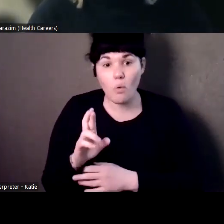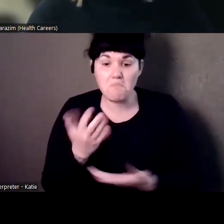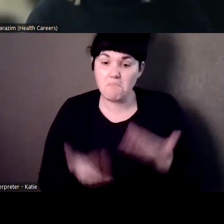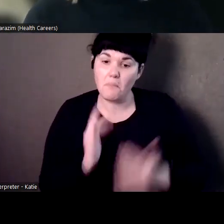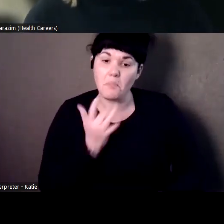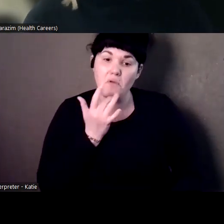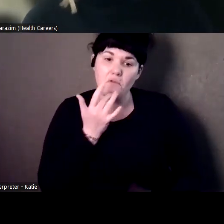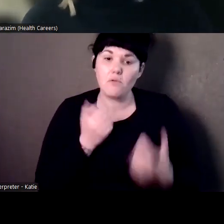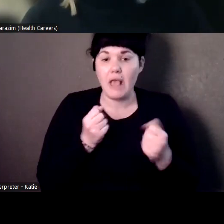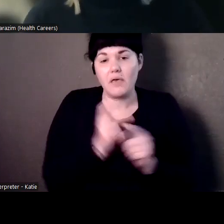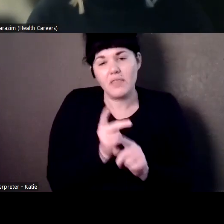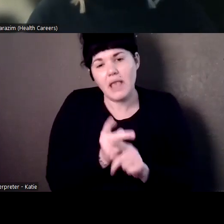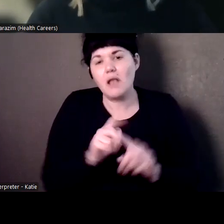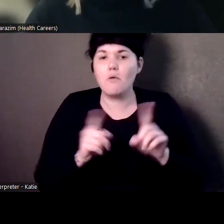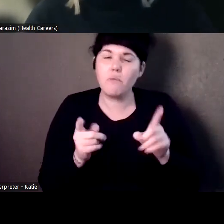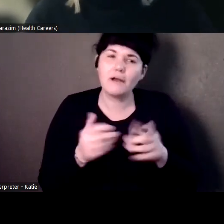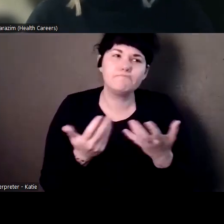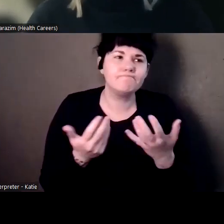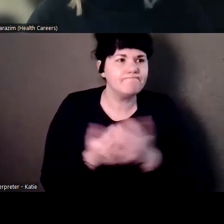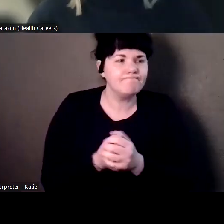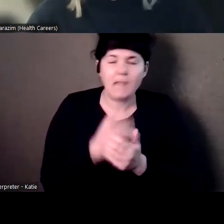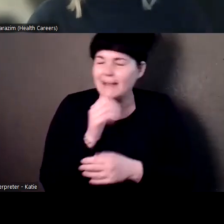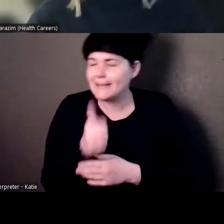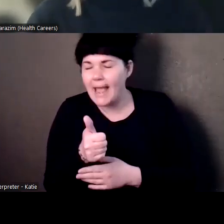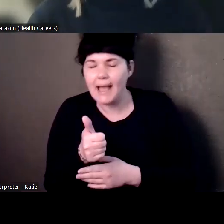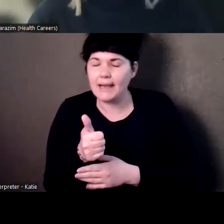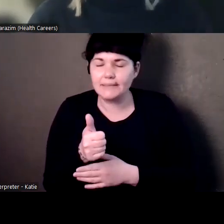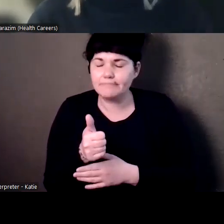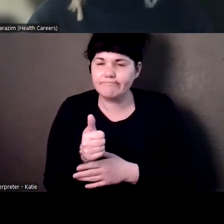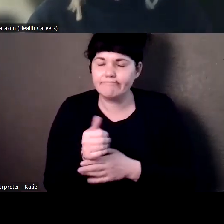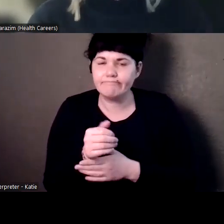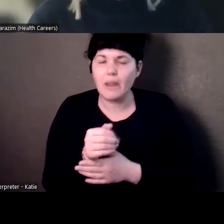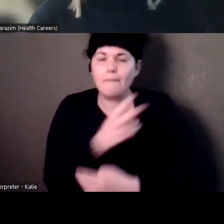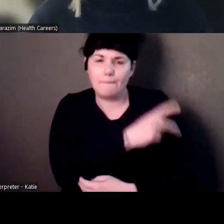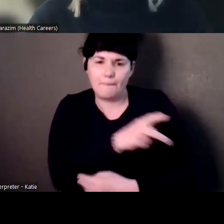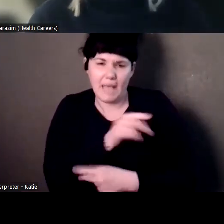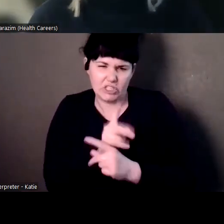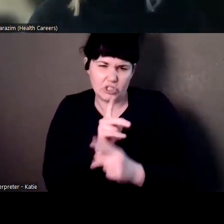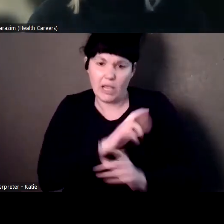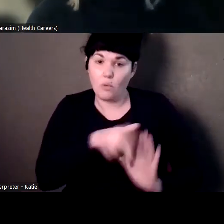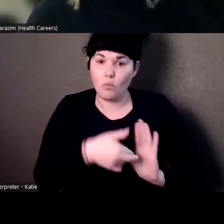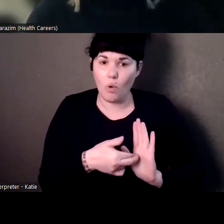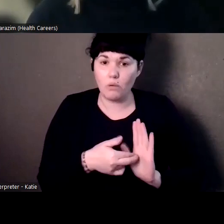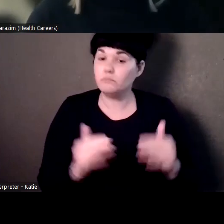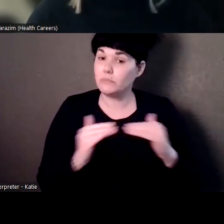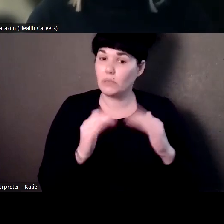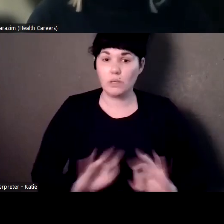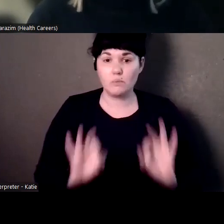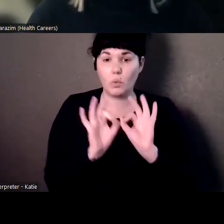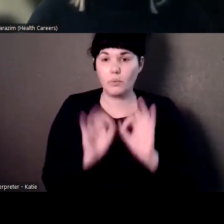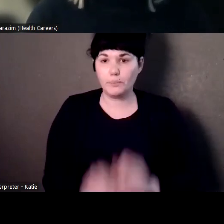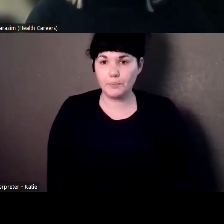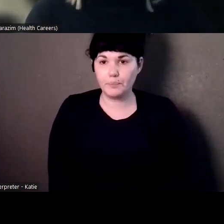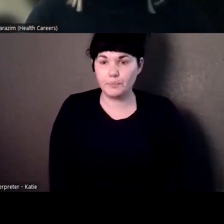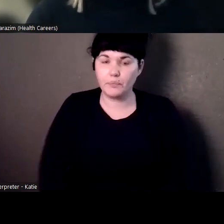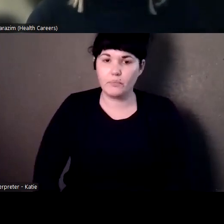but maybe take one of those non-patient care roles that are equally important? The